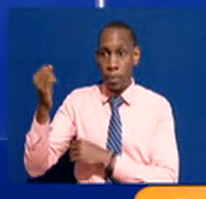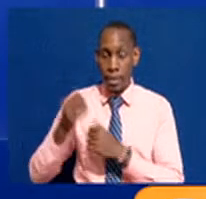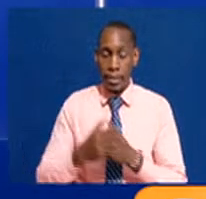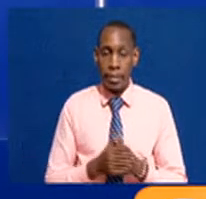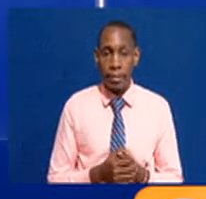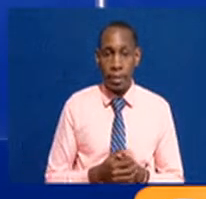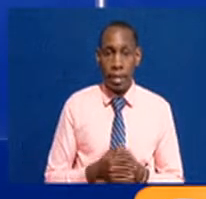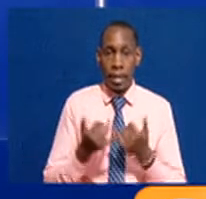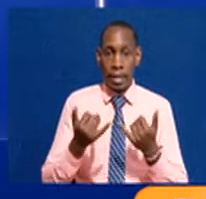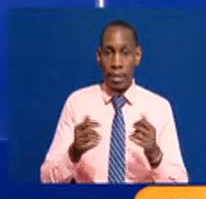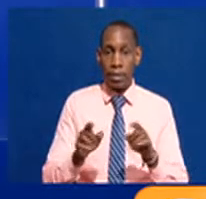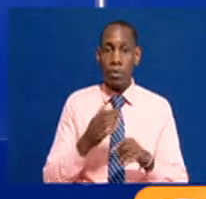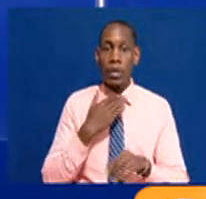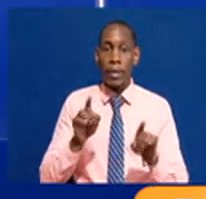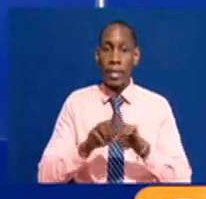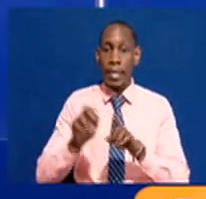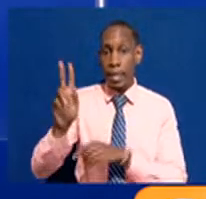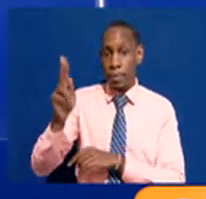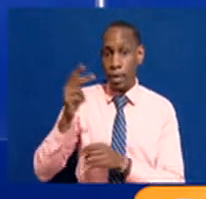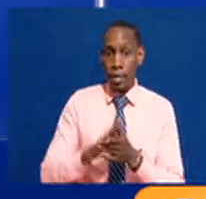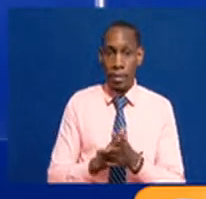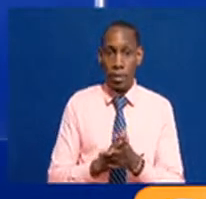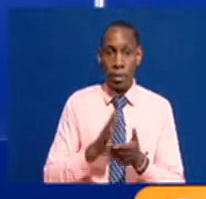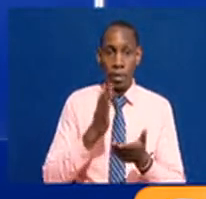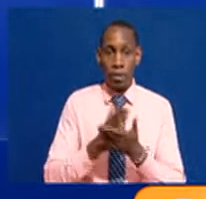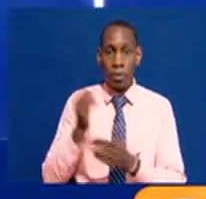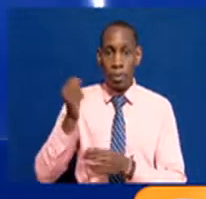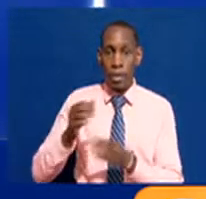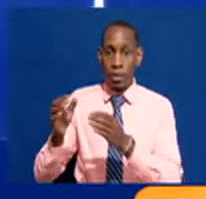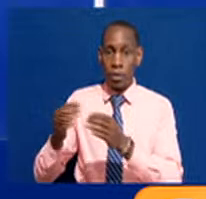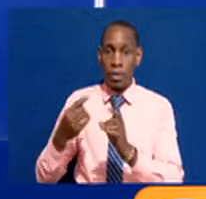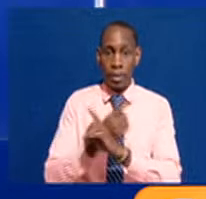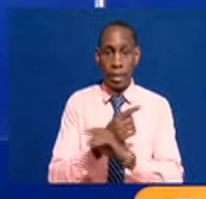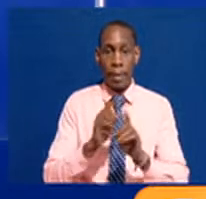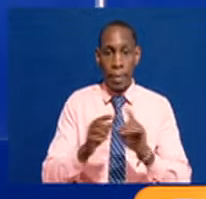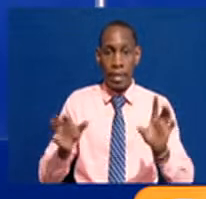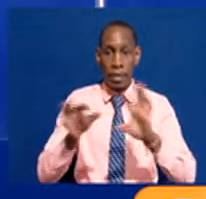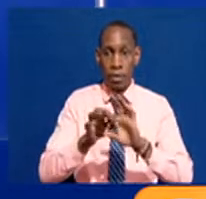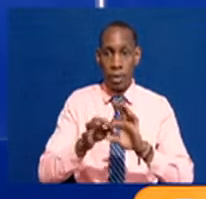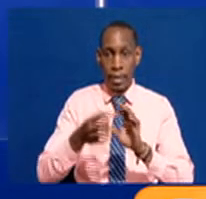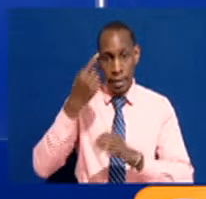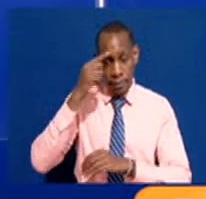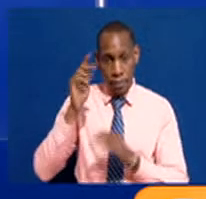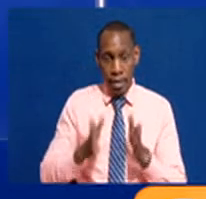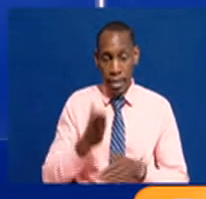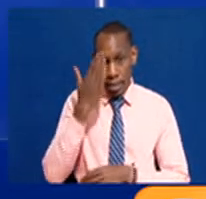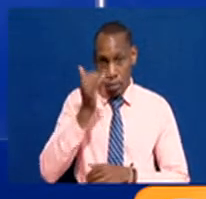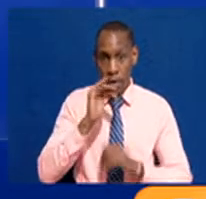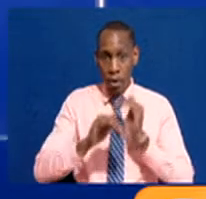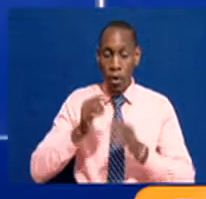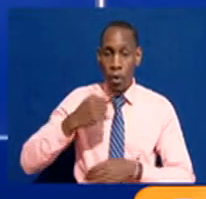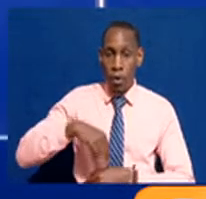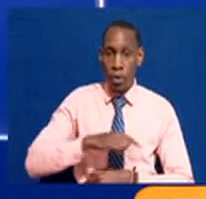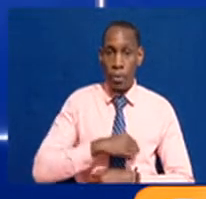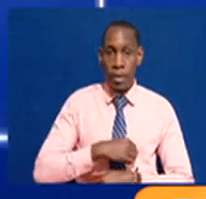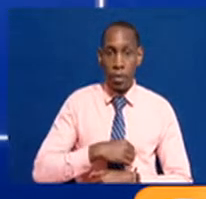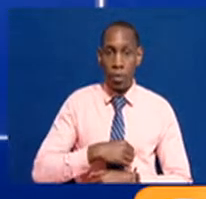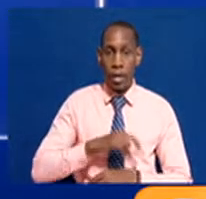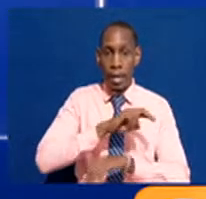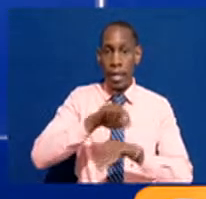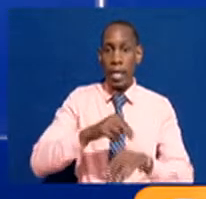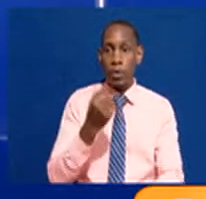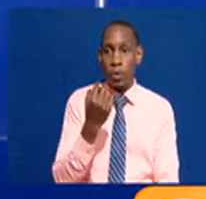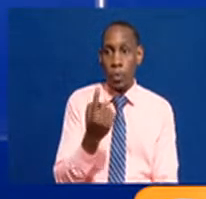bridges. Mm-hmm. This is what we want in Kenya. We differ in political divisions, but united for Kenyans, because we all have one